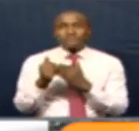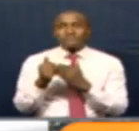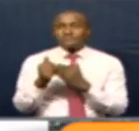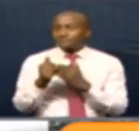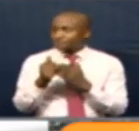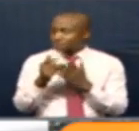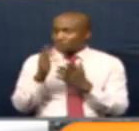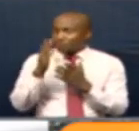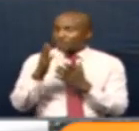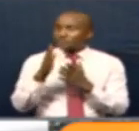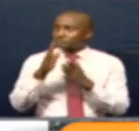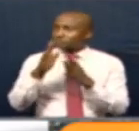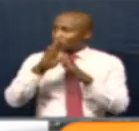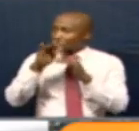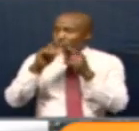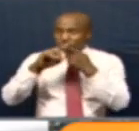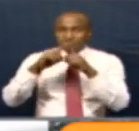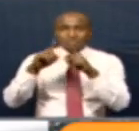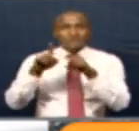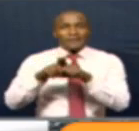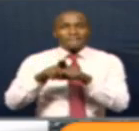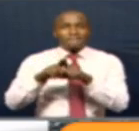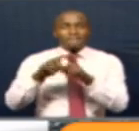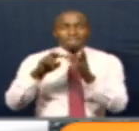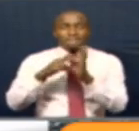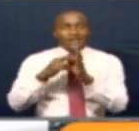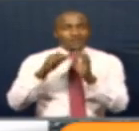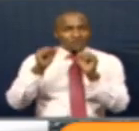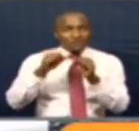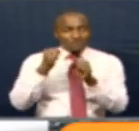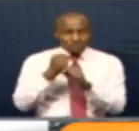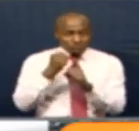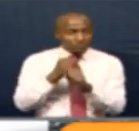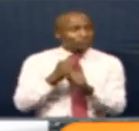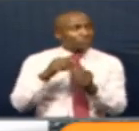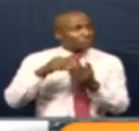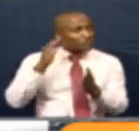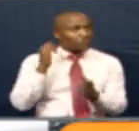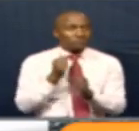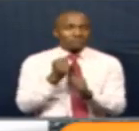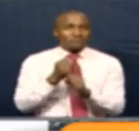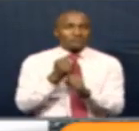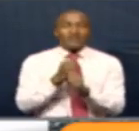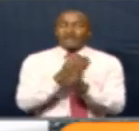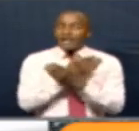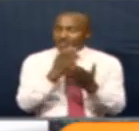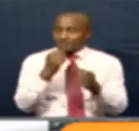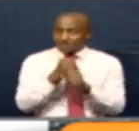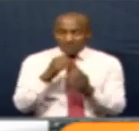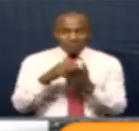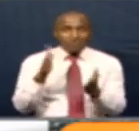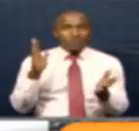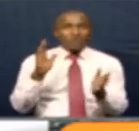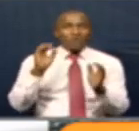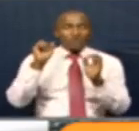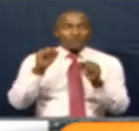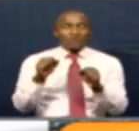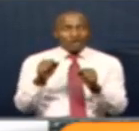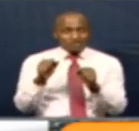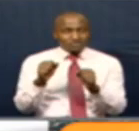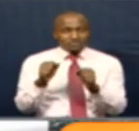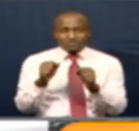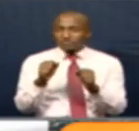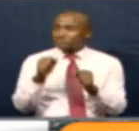going to be standardized. And what that means is that we are able to do mass production. And anything that is done at scale, you're able to bring